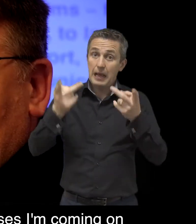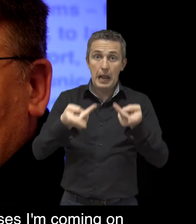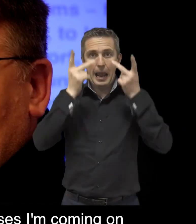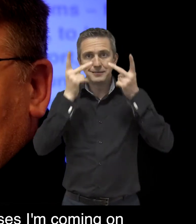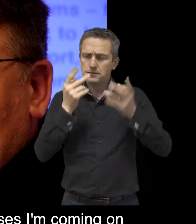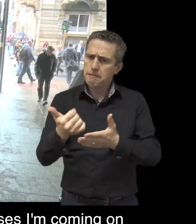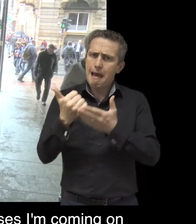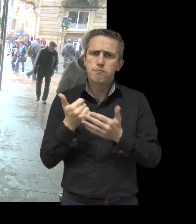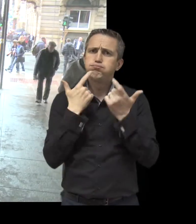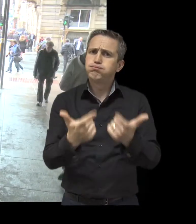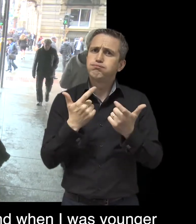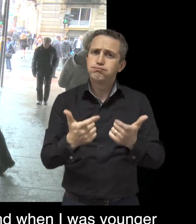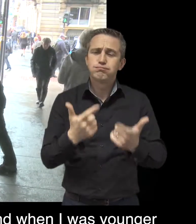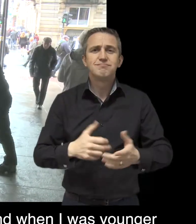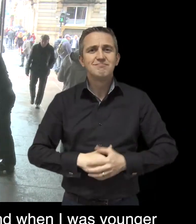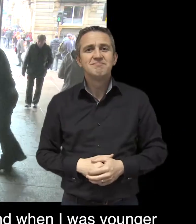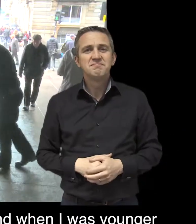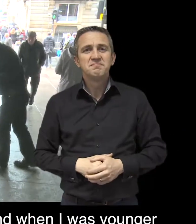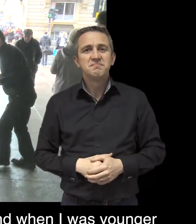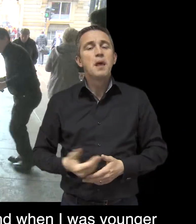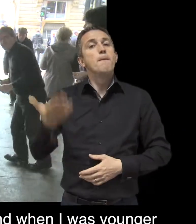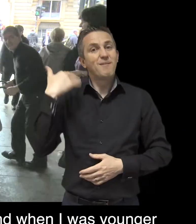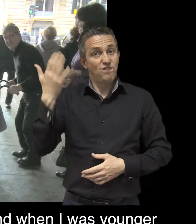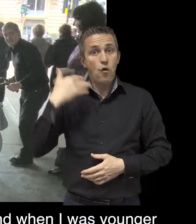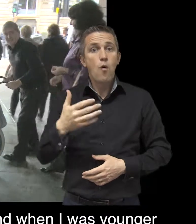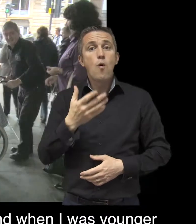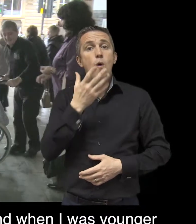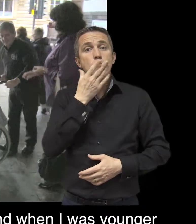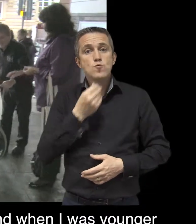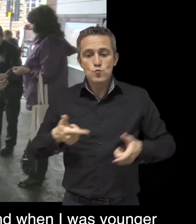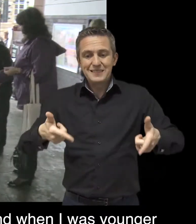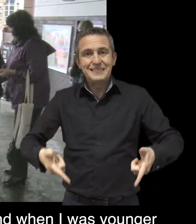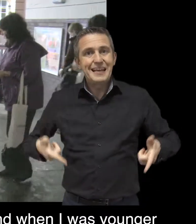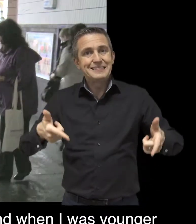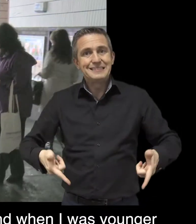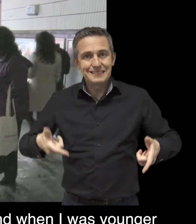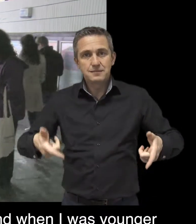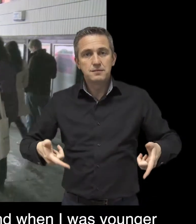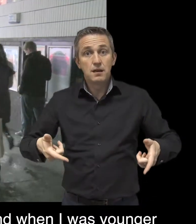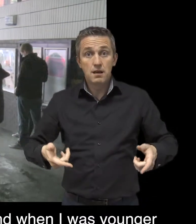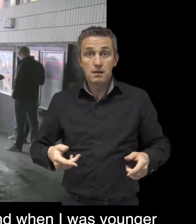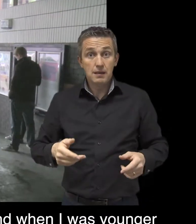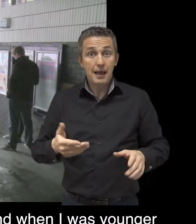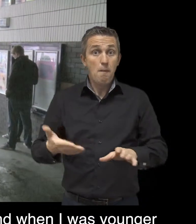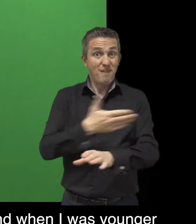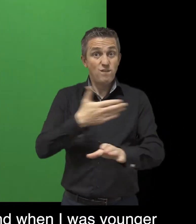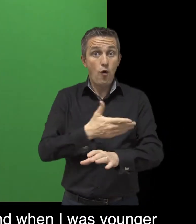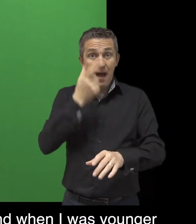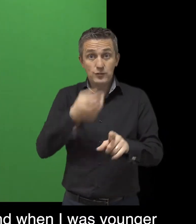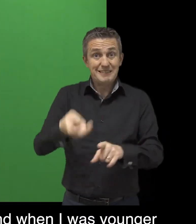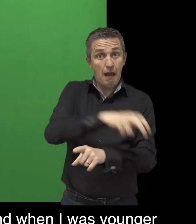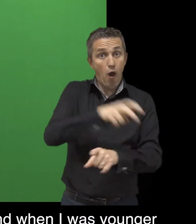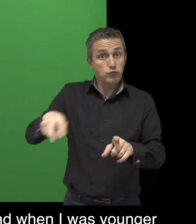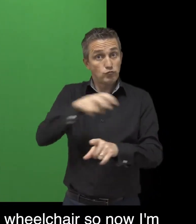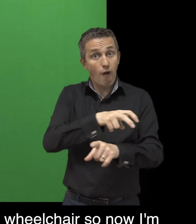coming on great with it. I used to be able to walk with sticks, and when I was younger I was able to jump off and on my own transport